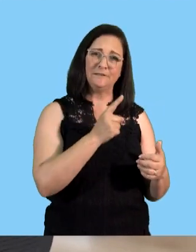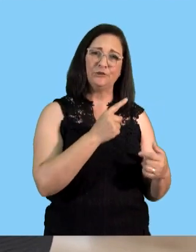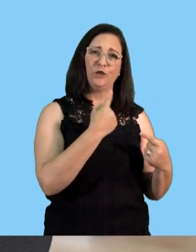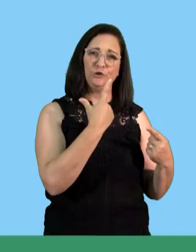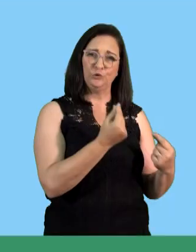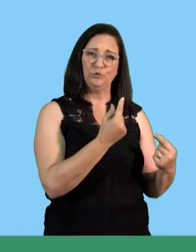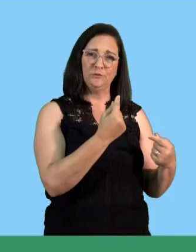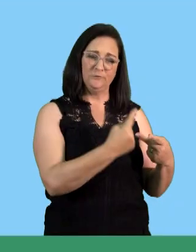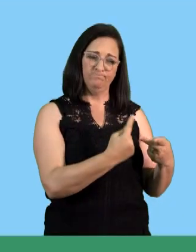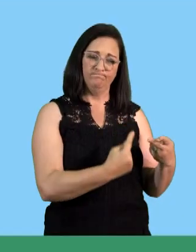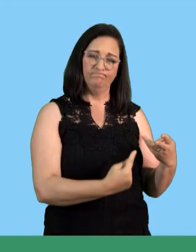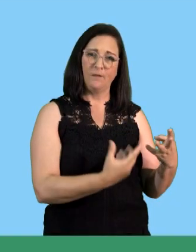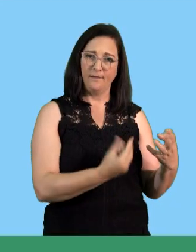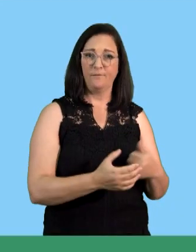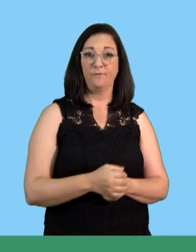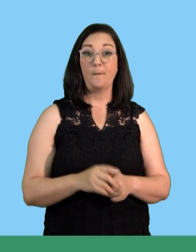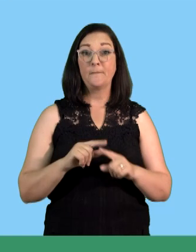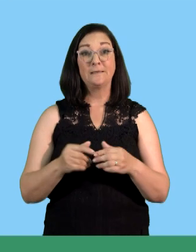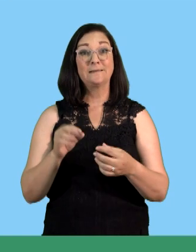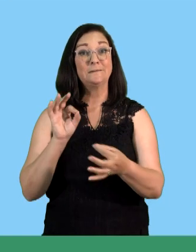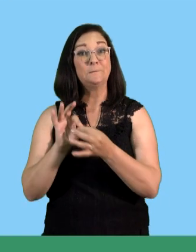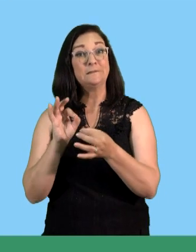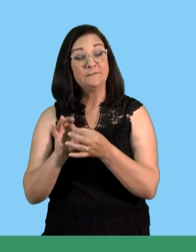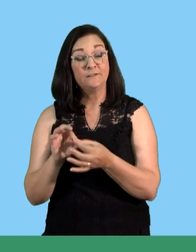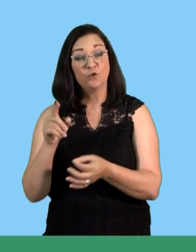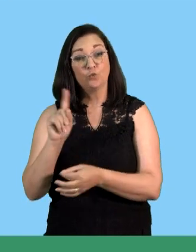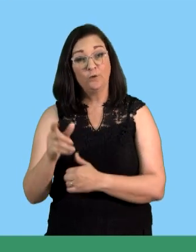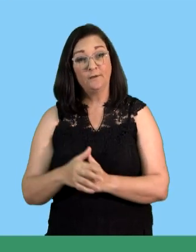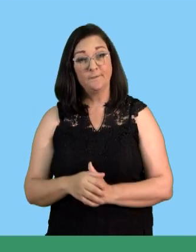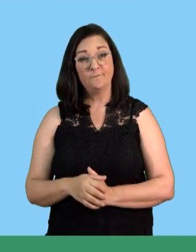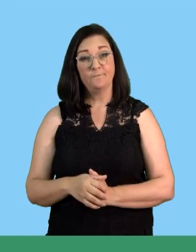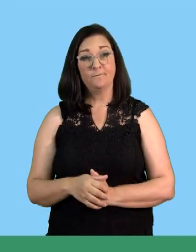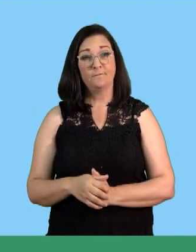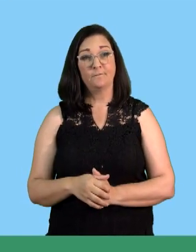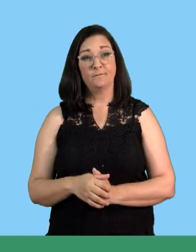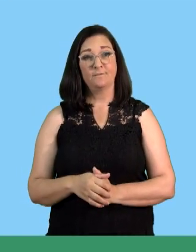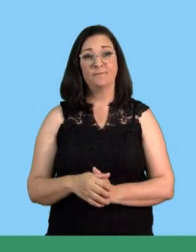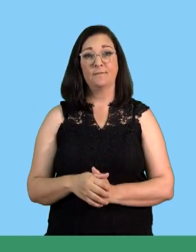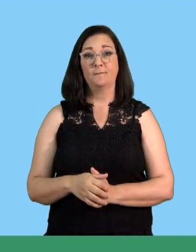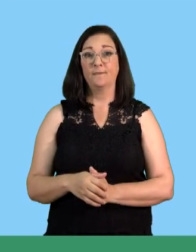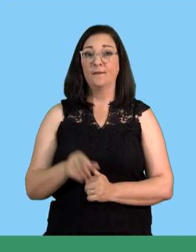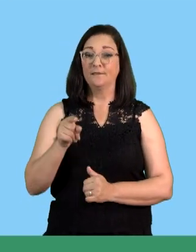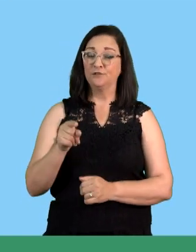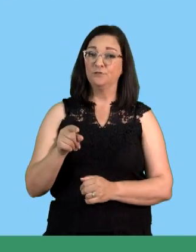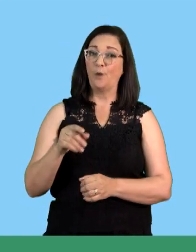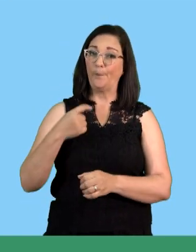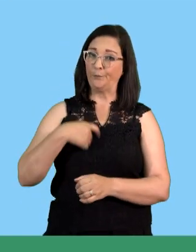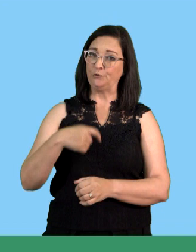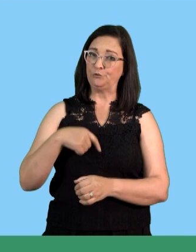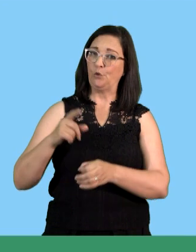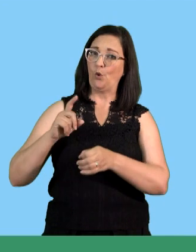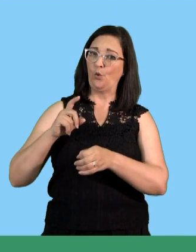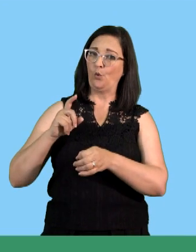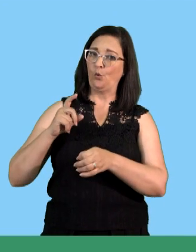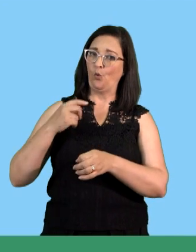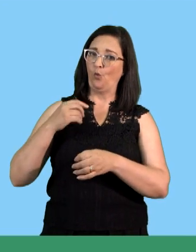teacher, right? But now what are the specifications? The specifications, it describes the minimum acceptable personal qualities,